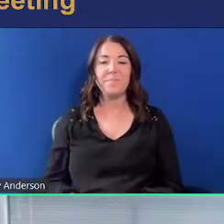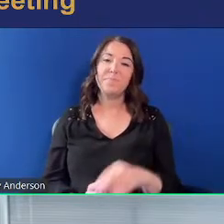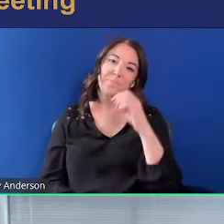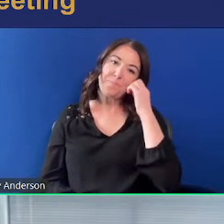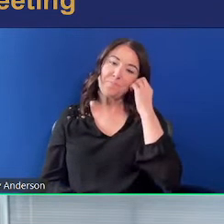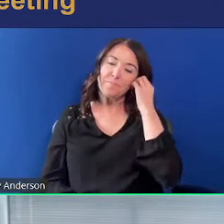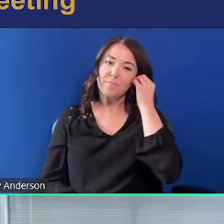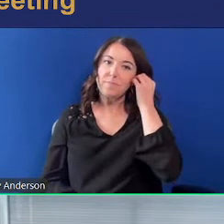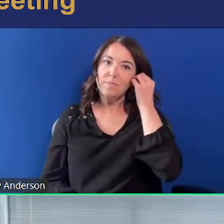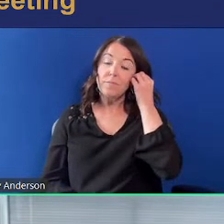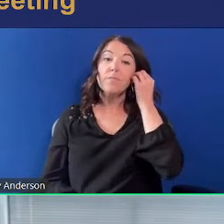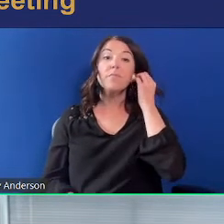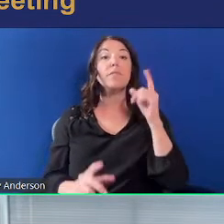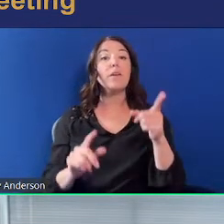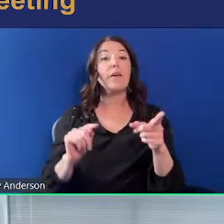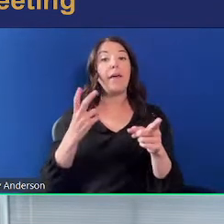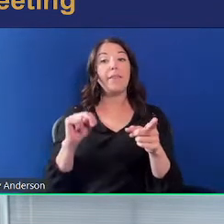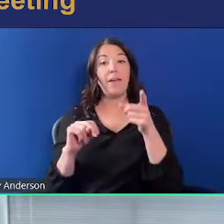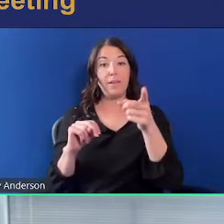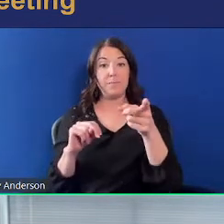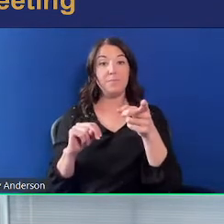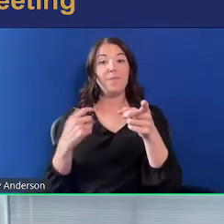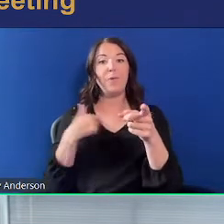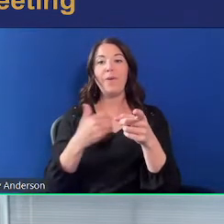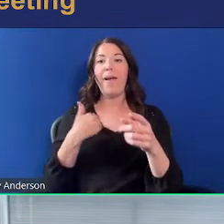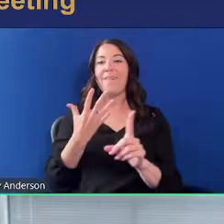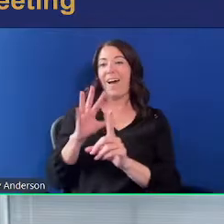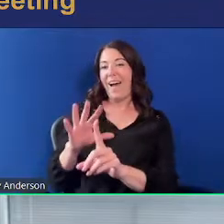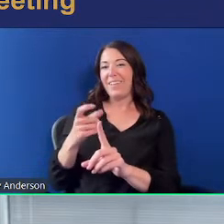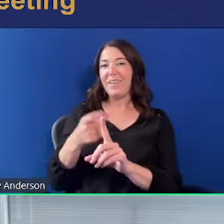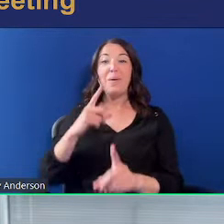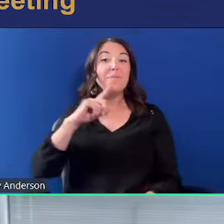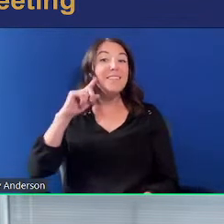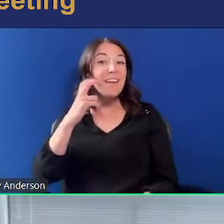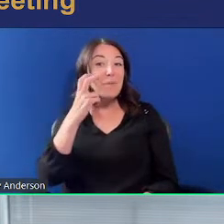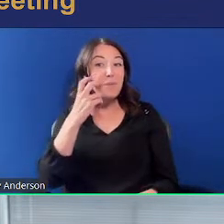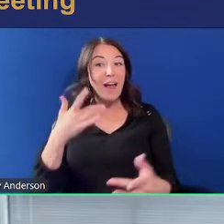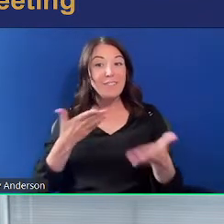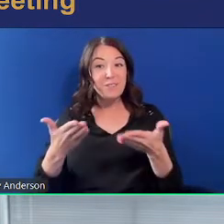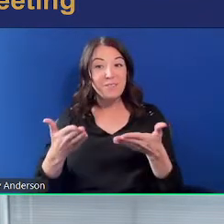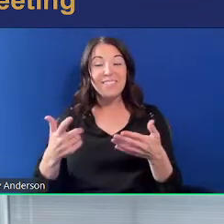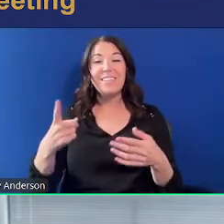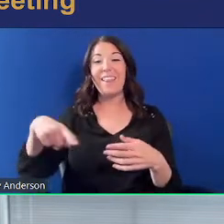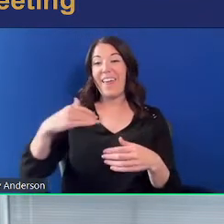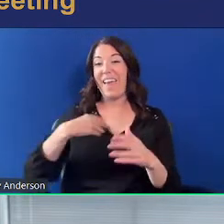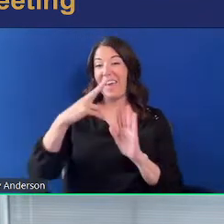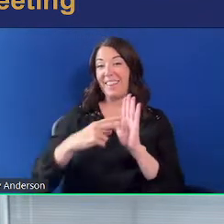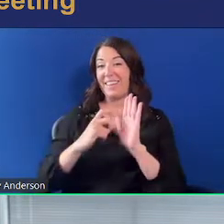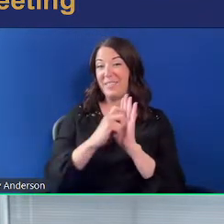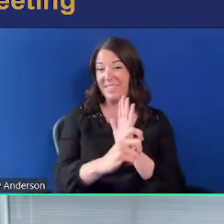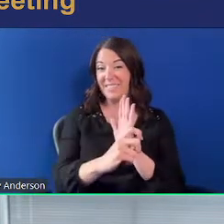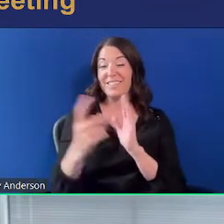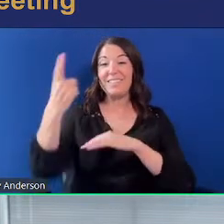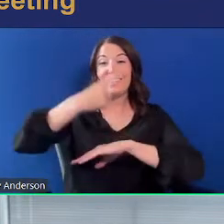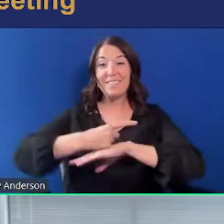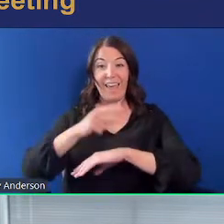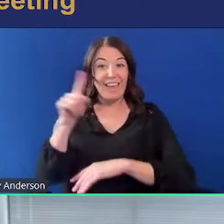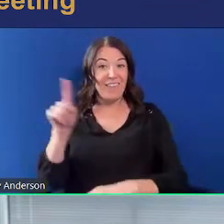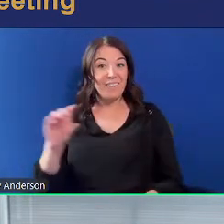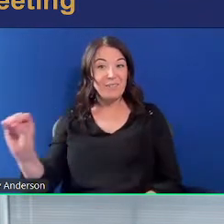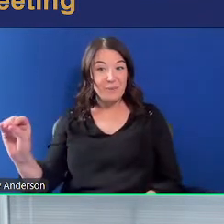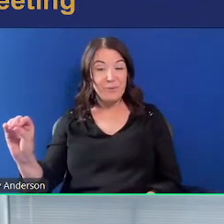And then we have a highlight from Deafblind Services where they had a literacy day at the zoo. And there are